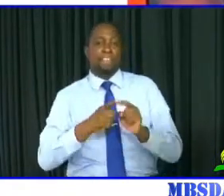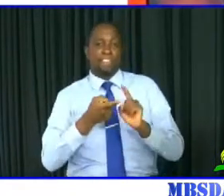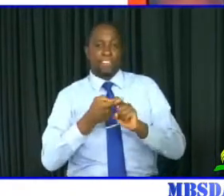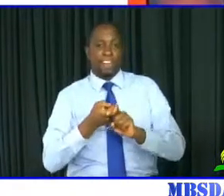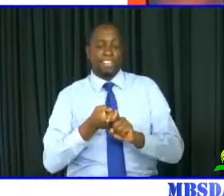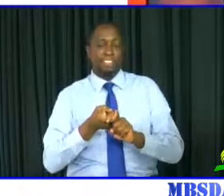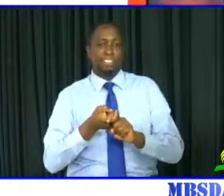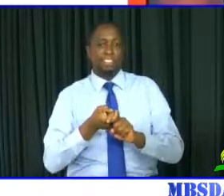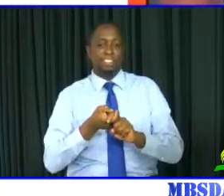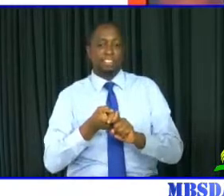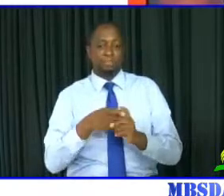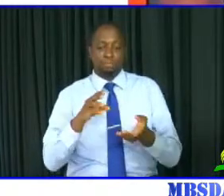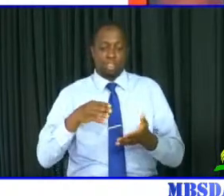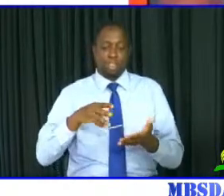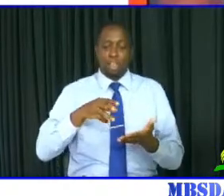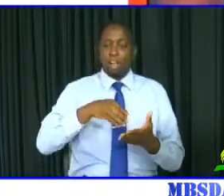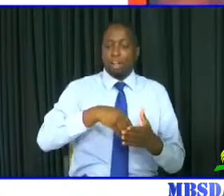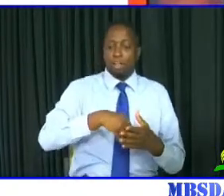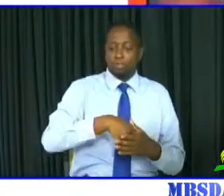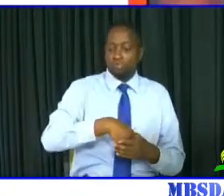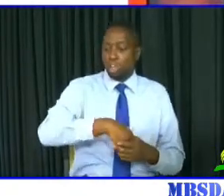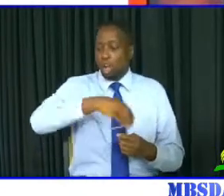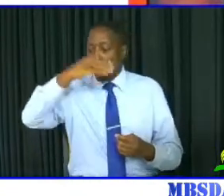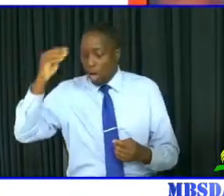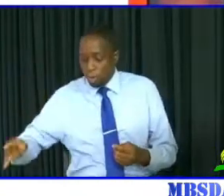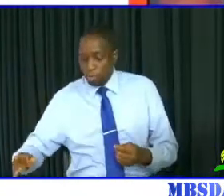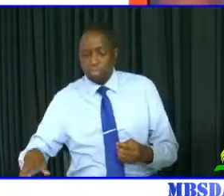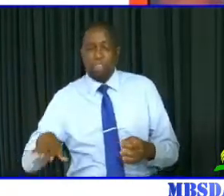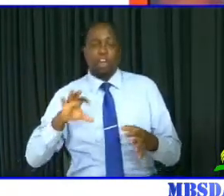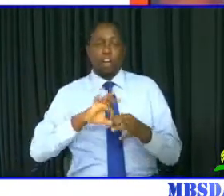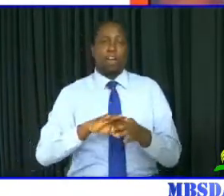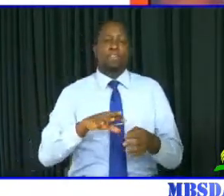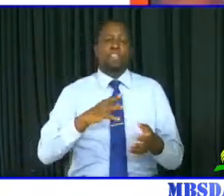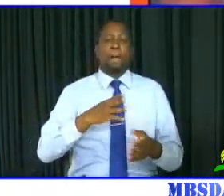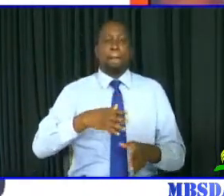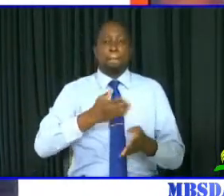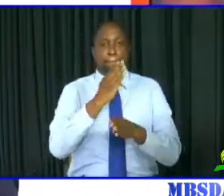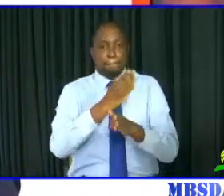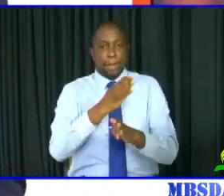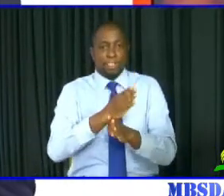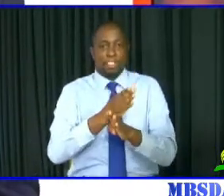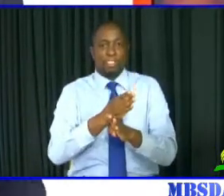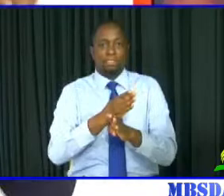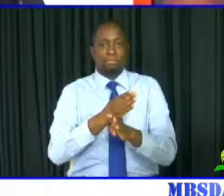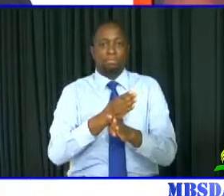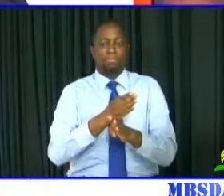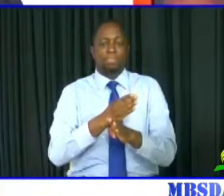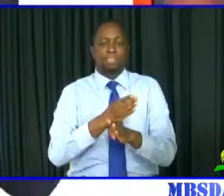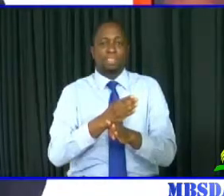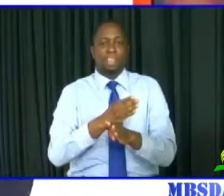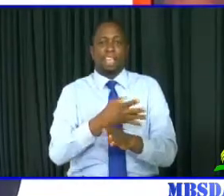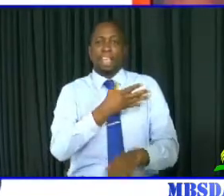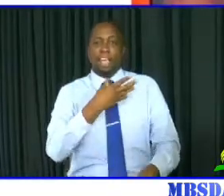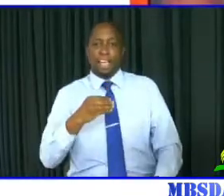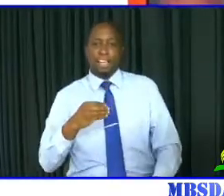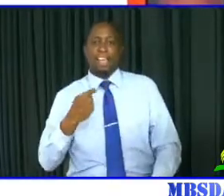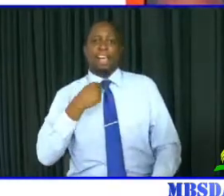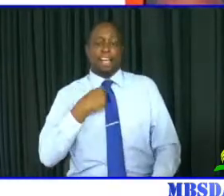at Anchovy. They reached home before me. In life, some of the people who